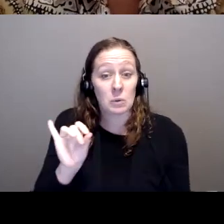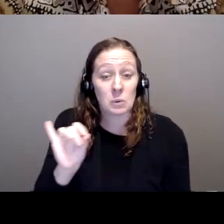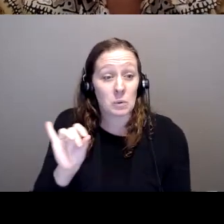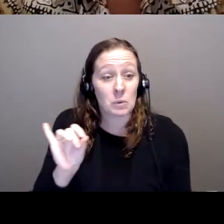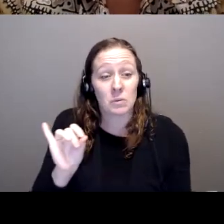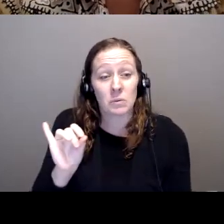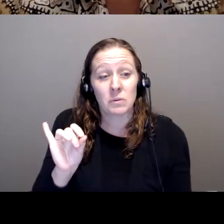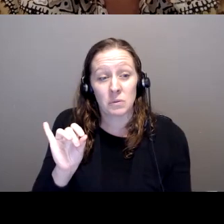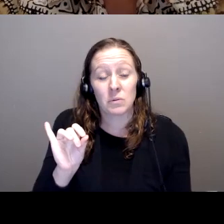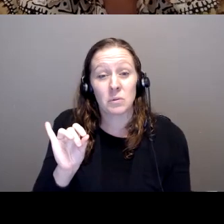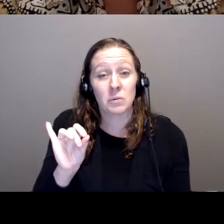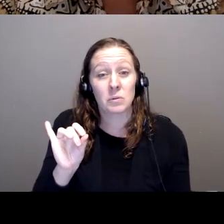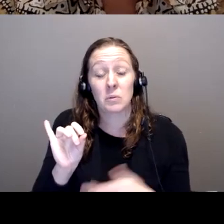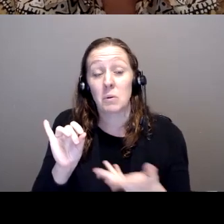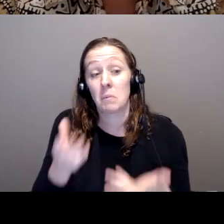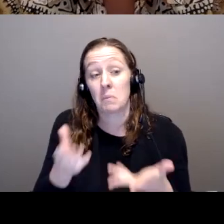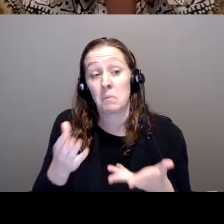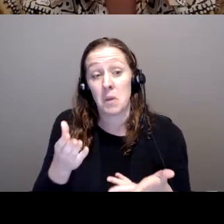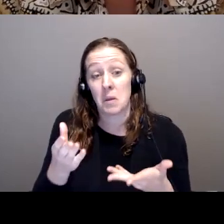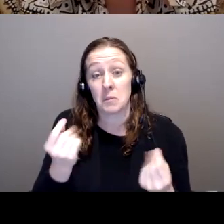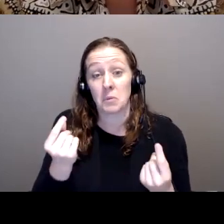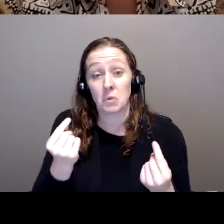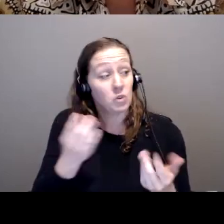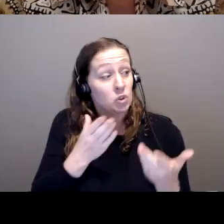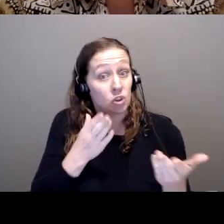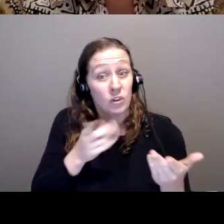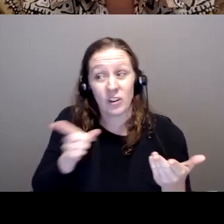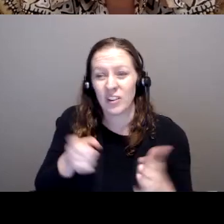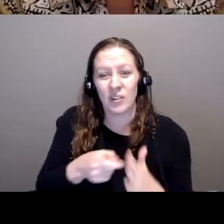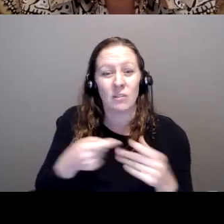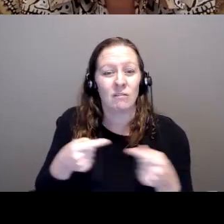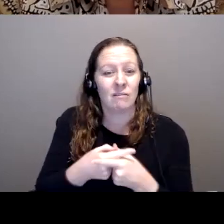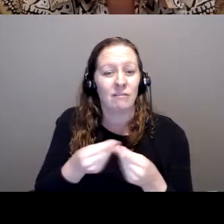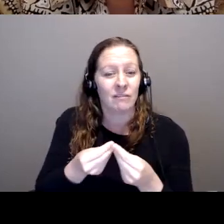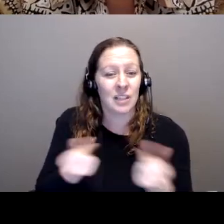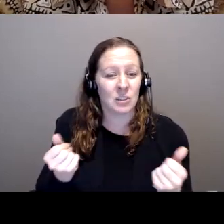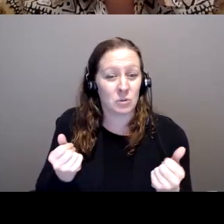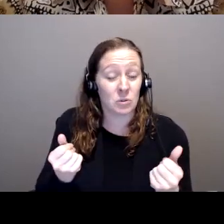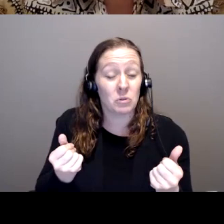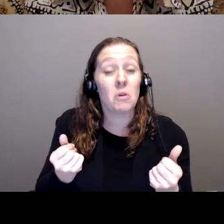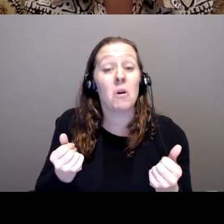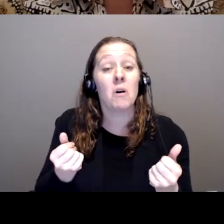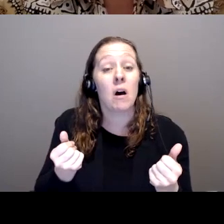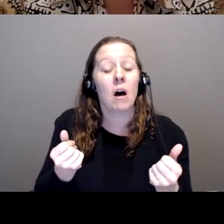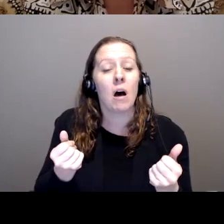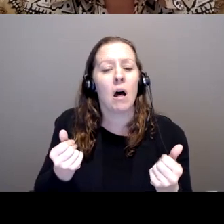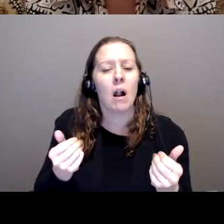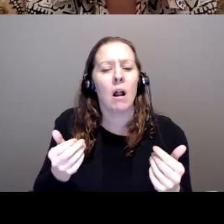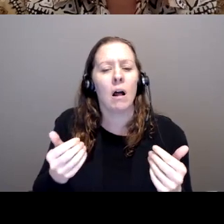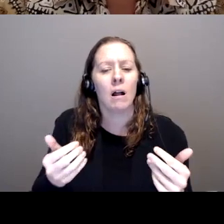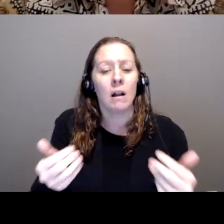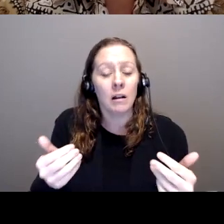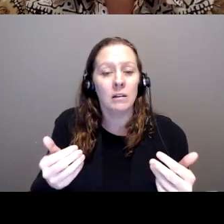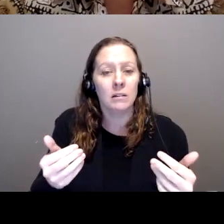it could be a conflict resolution service that they're needing, but it may turn into a situation